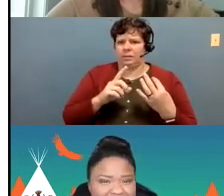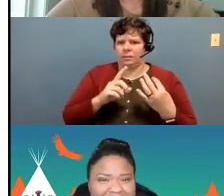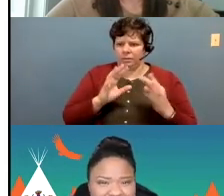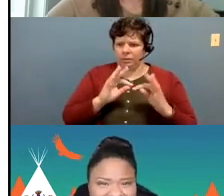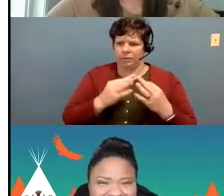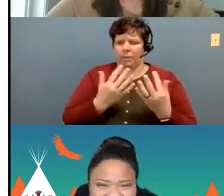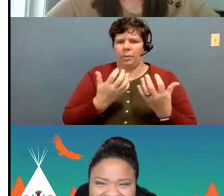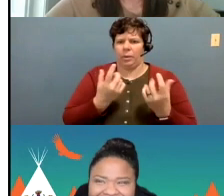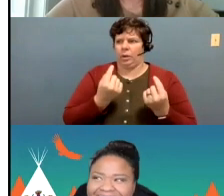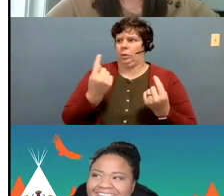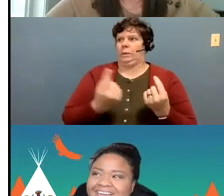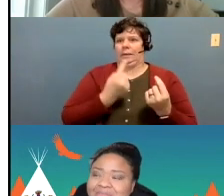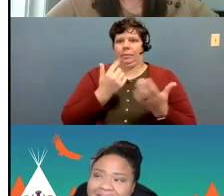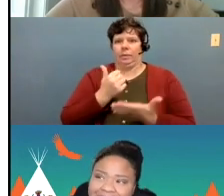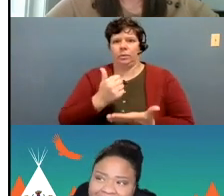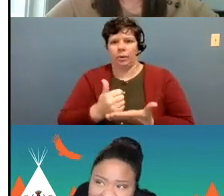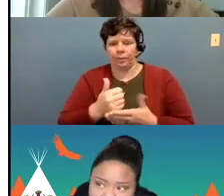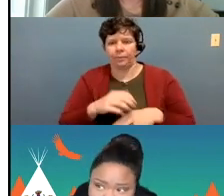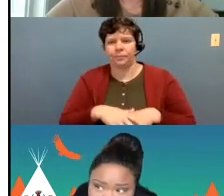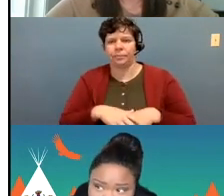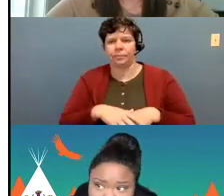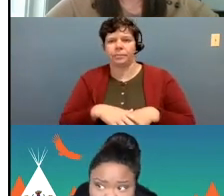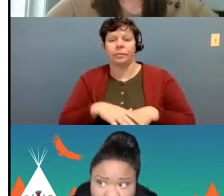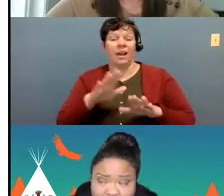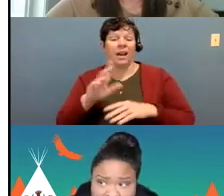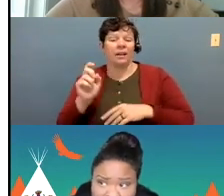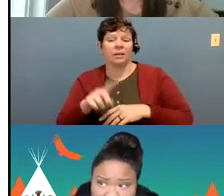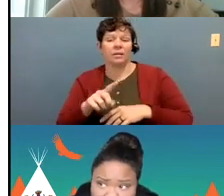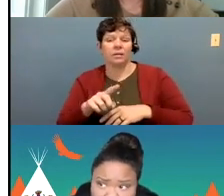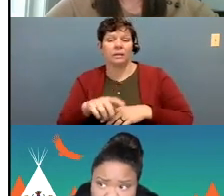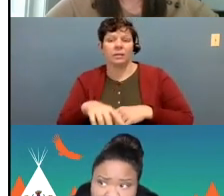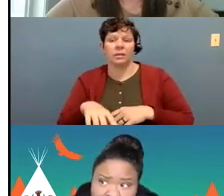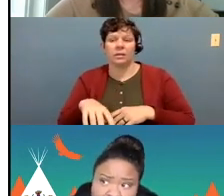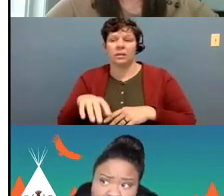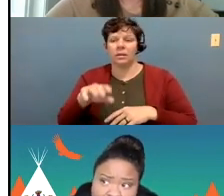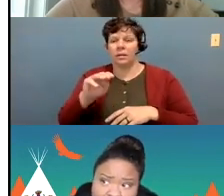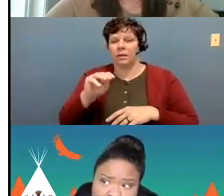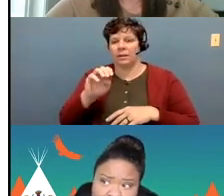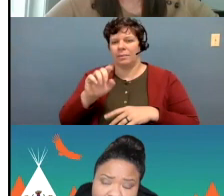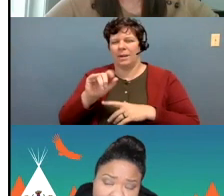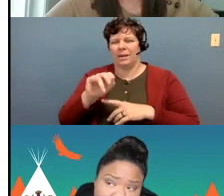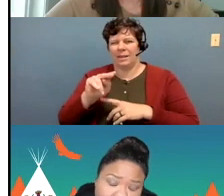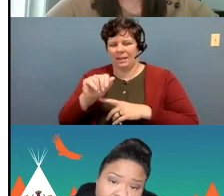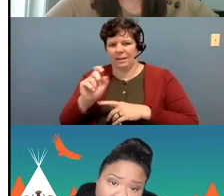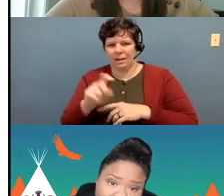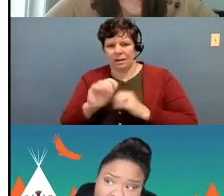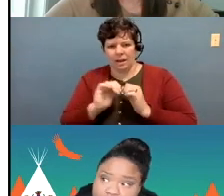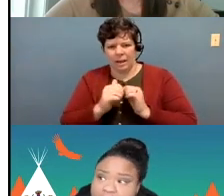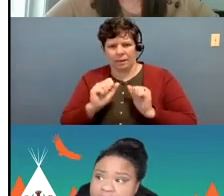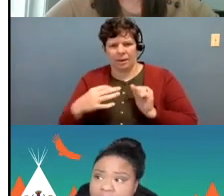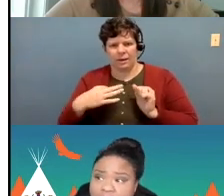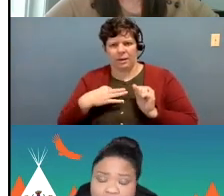do something, We have an excellent question from Lena. How can they apply